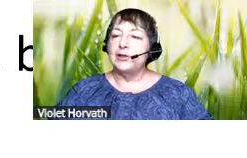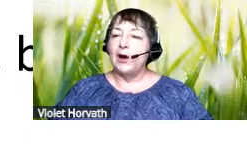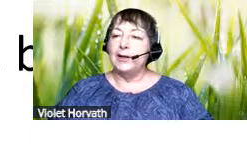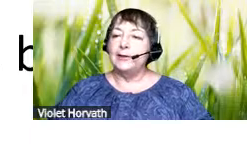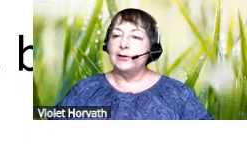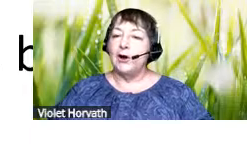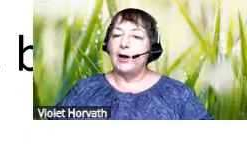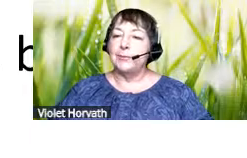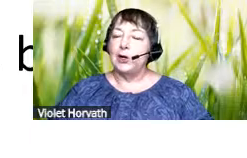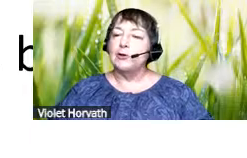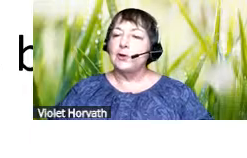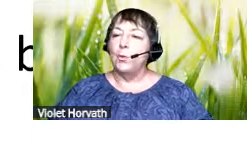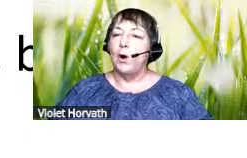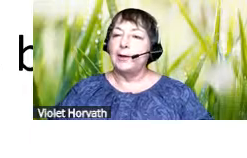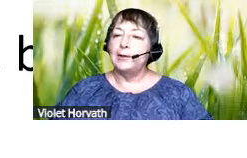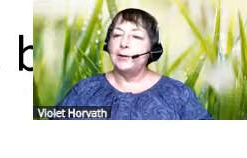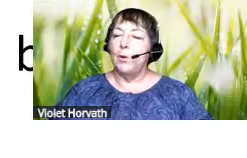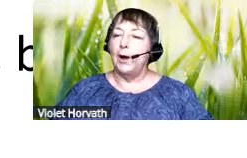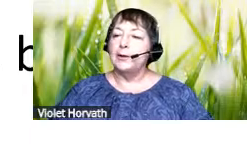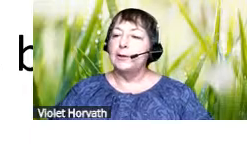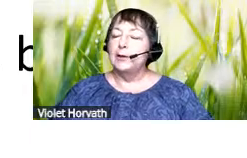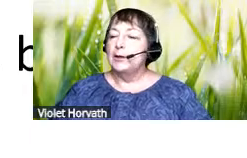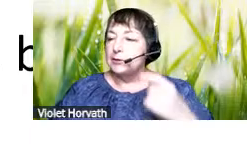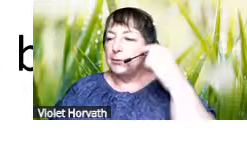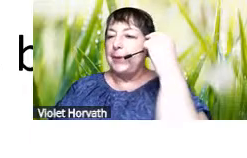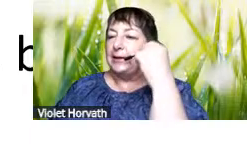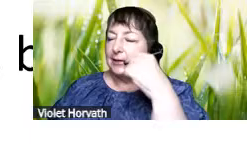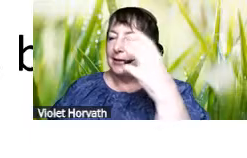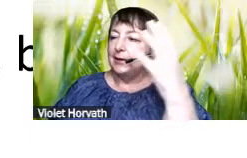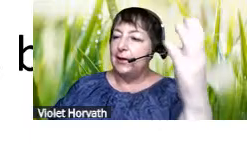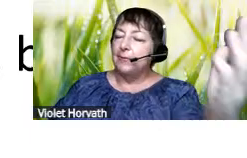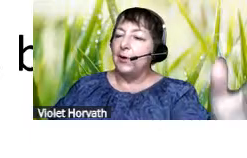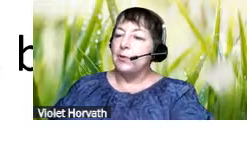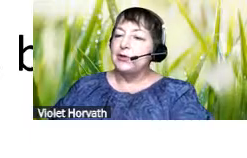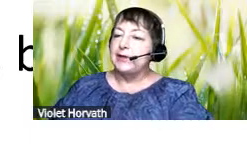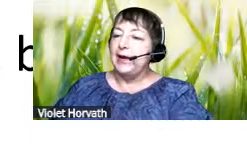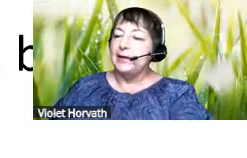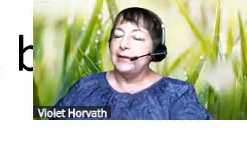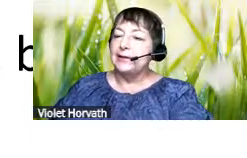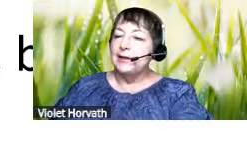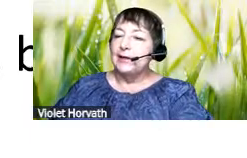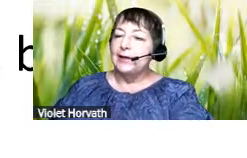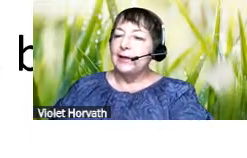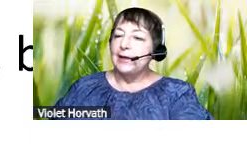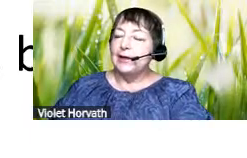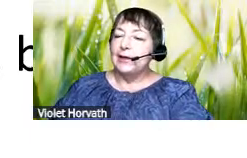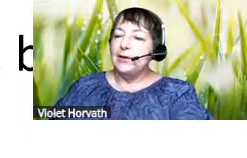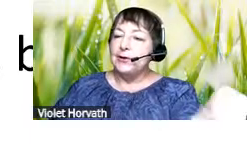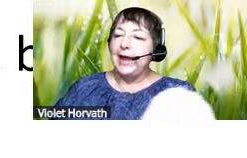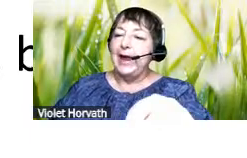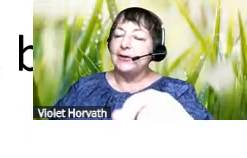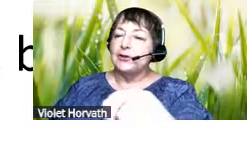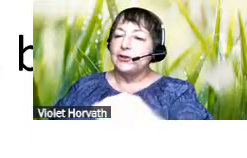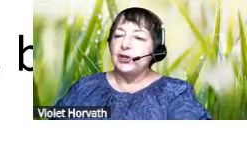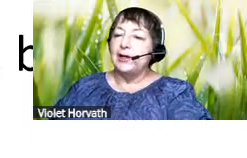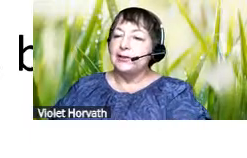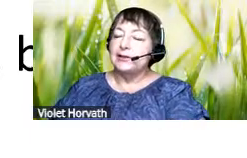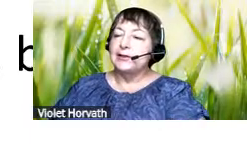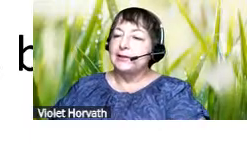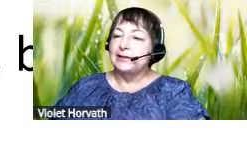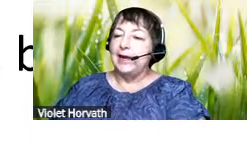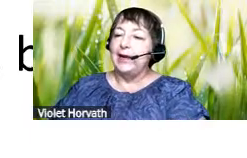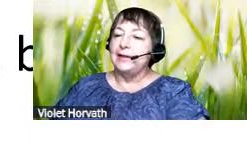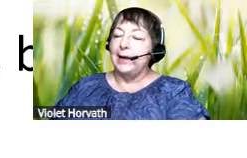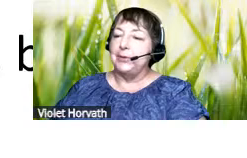just talking the talk, but also walking the walk. So basically, what we're saying is you can't